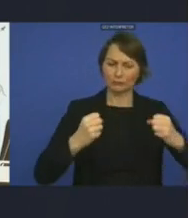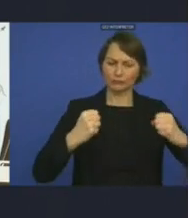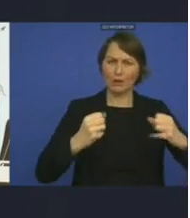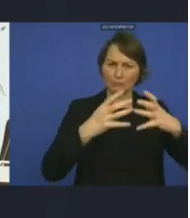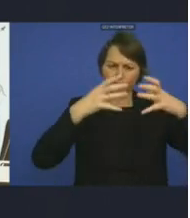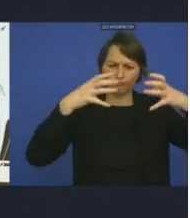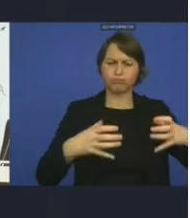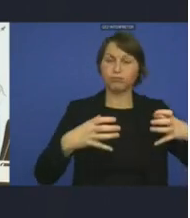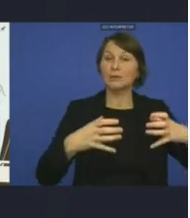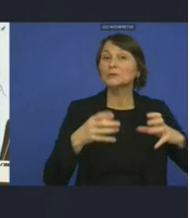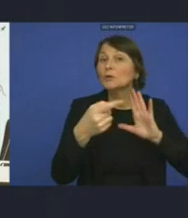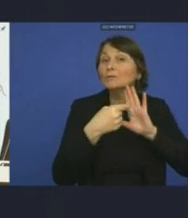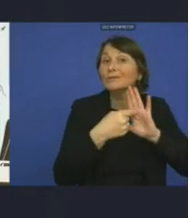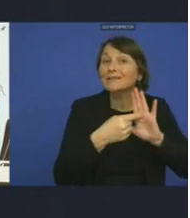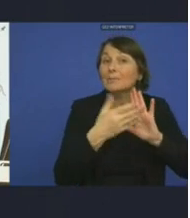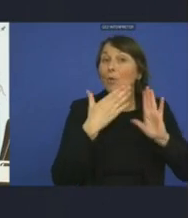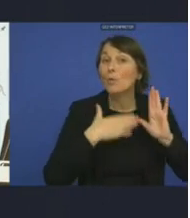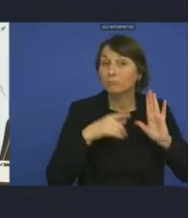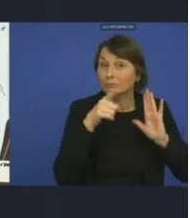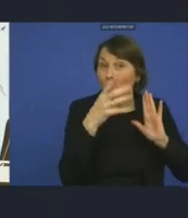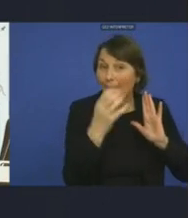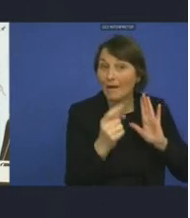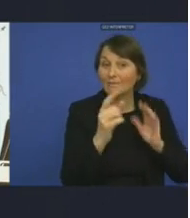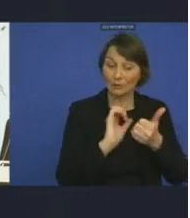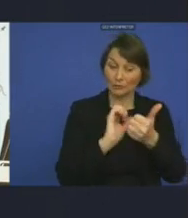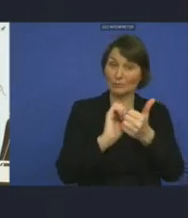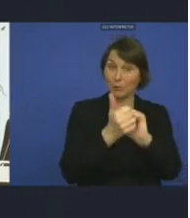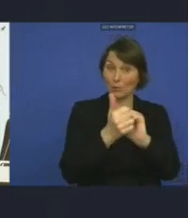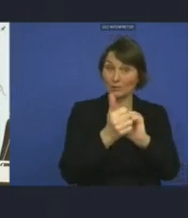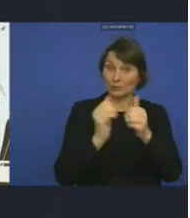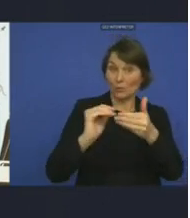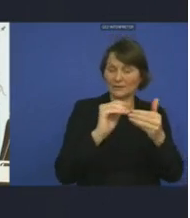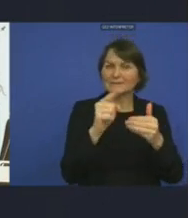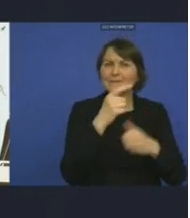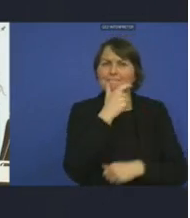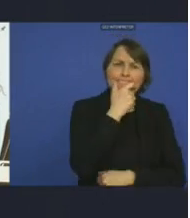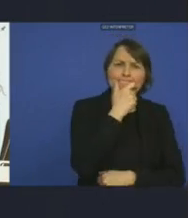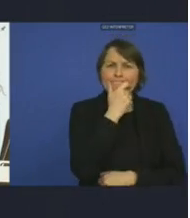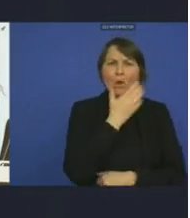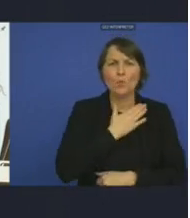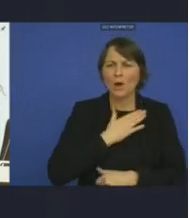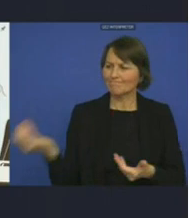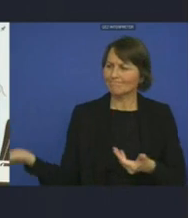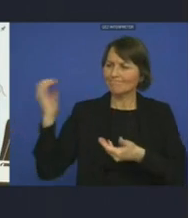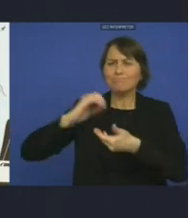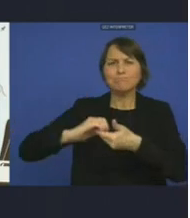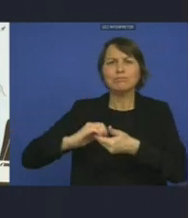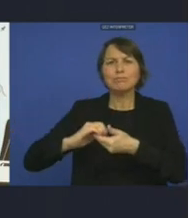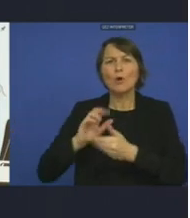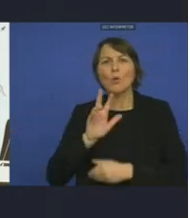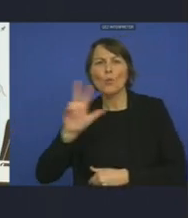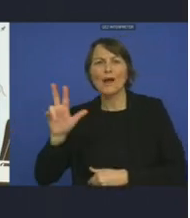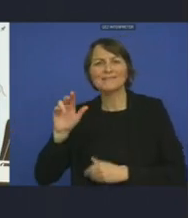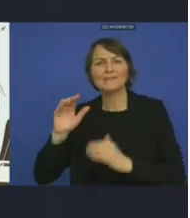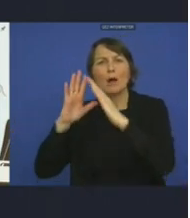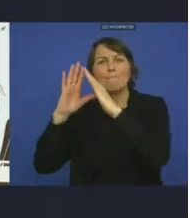working or wishes to work with the Western Balkans, you are definitely very welcome to have a look at it